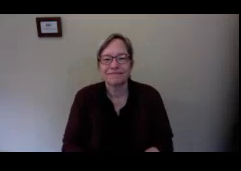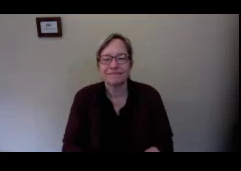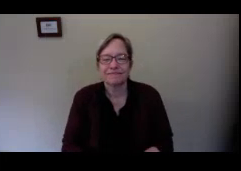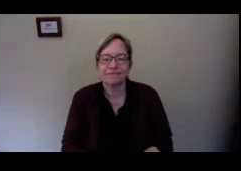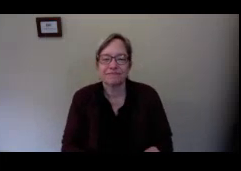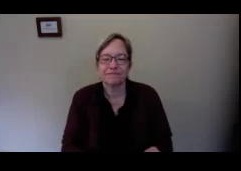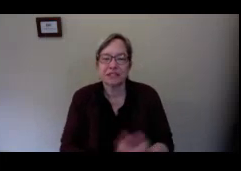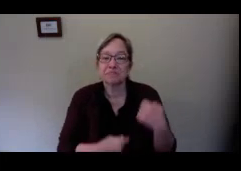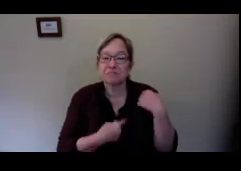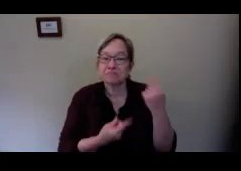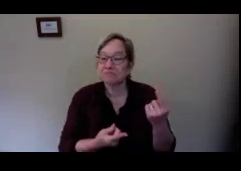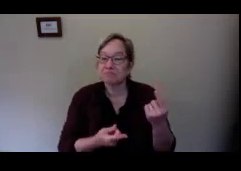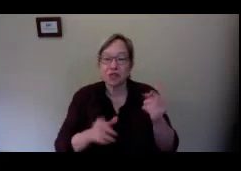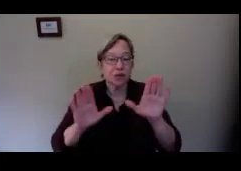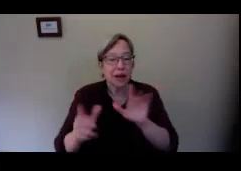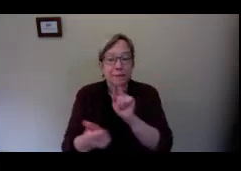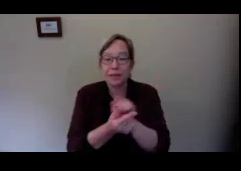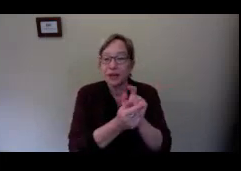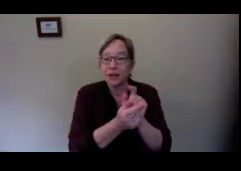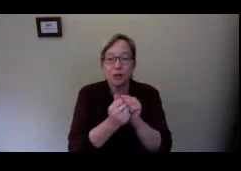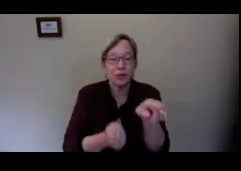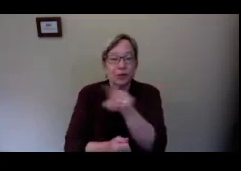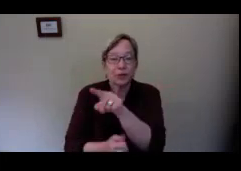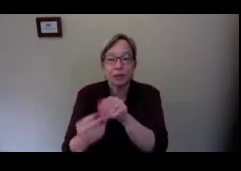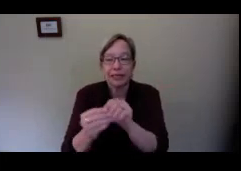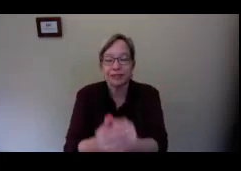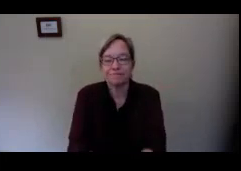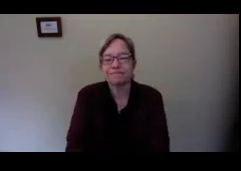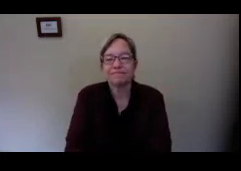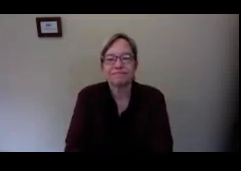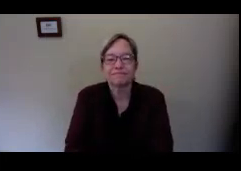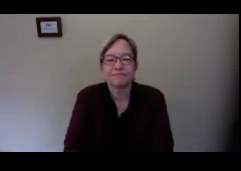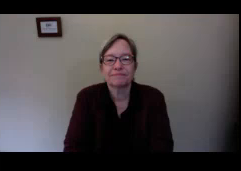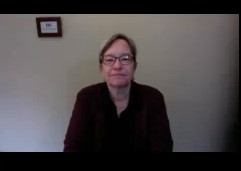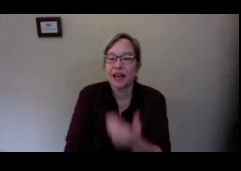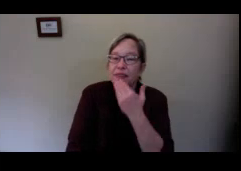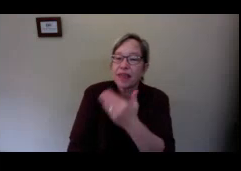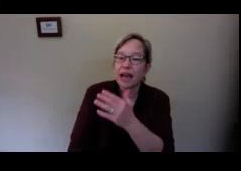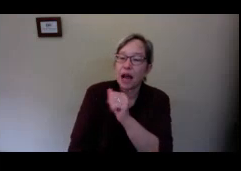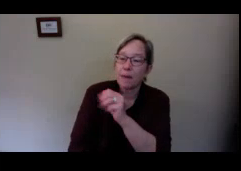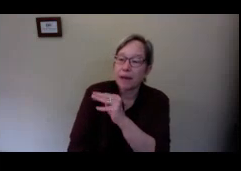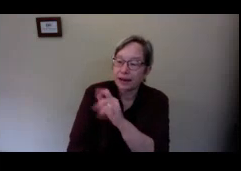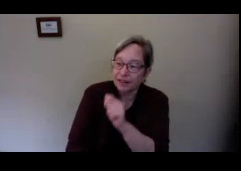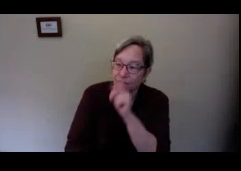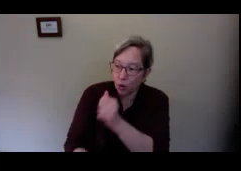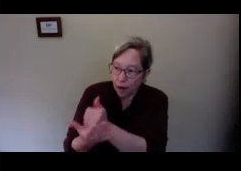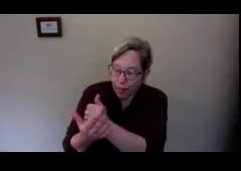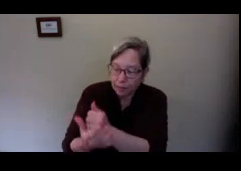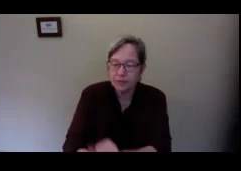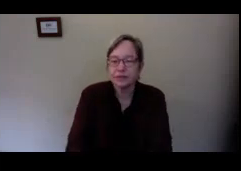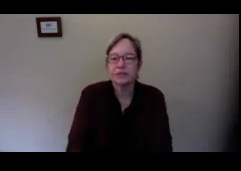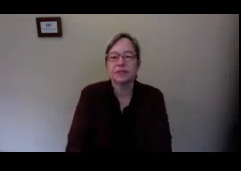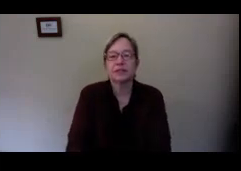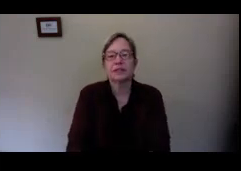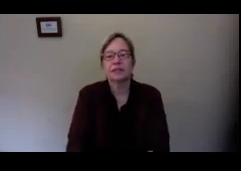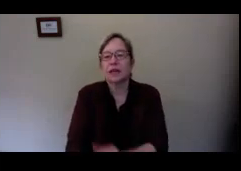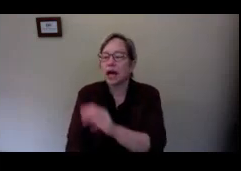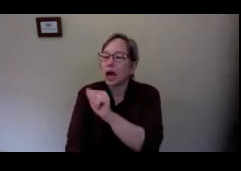It's been great to meet with you. And I thank Amanda for her help today. Thank you, Amanda Martin.